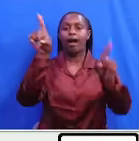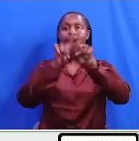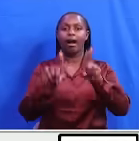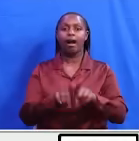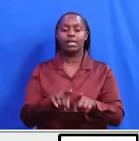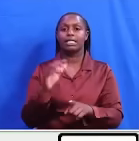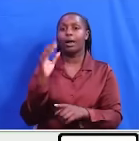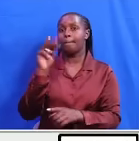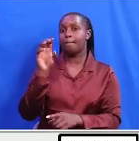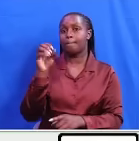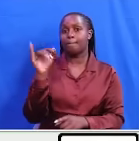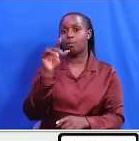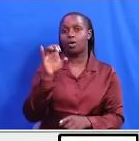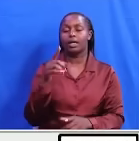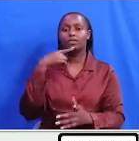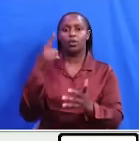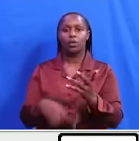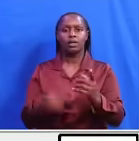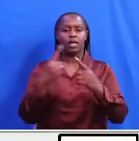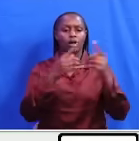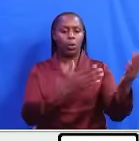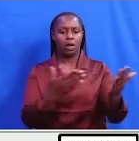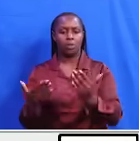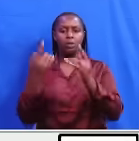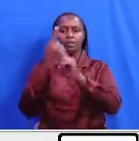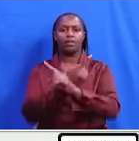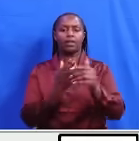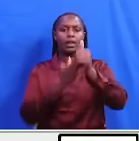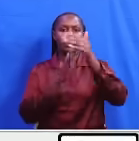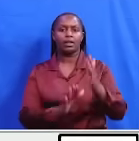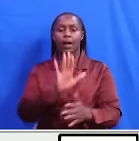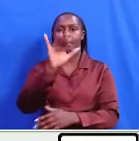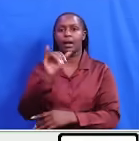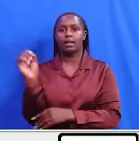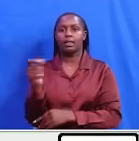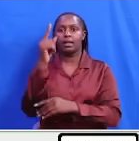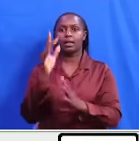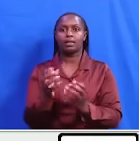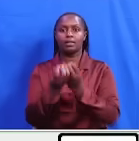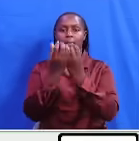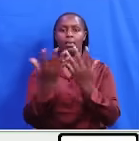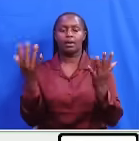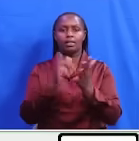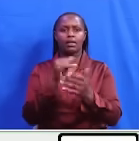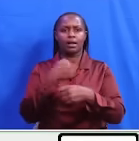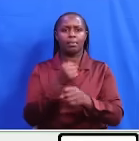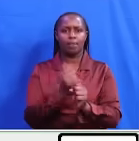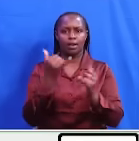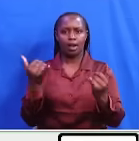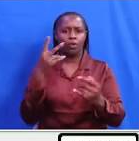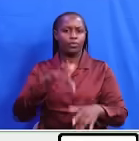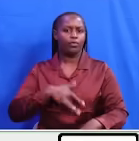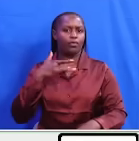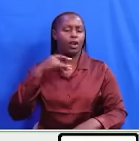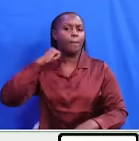reports, it is the reception of different leaders to the event by the thousands of Kenyans lifting the lid into the political matrix